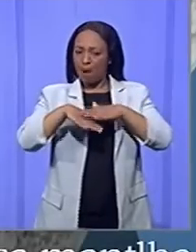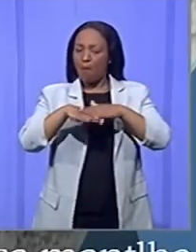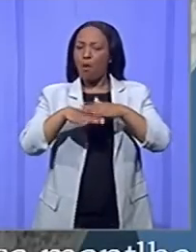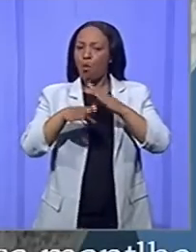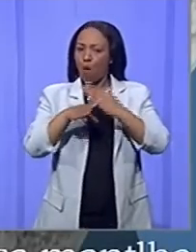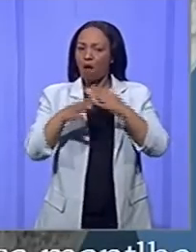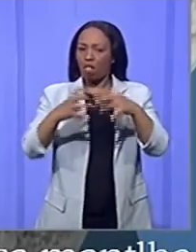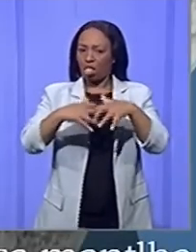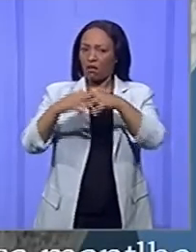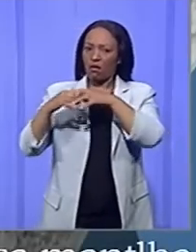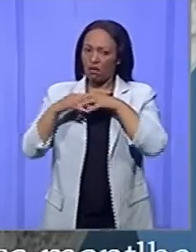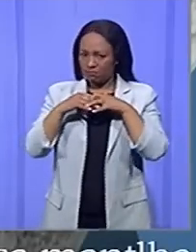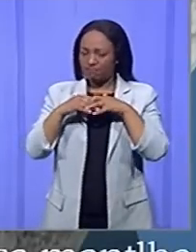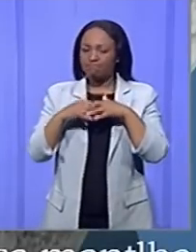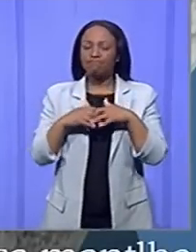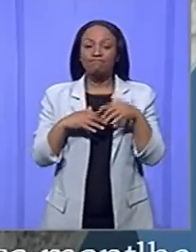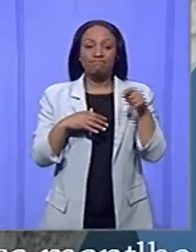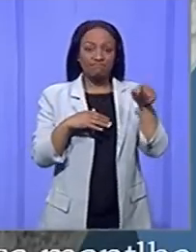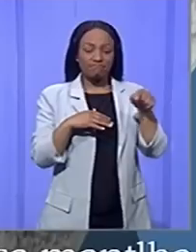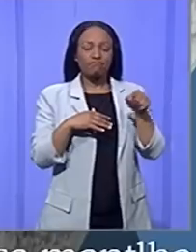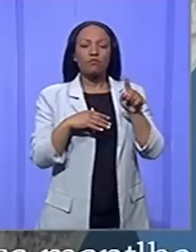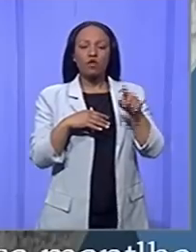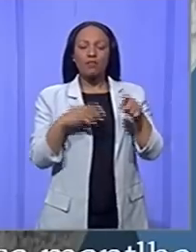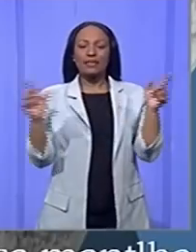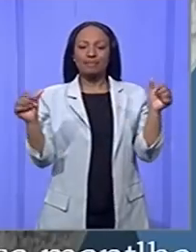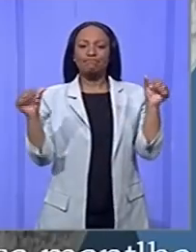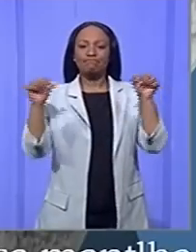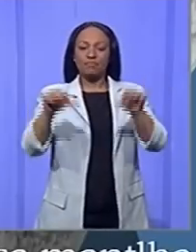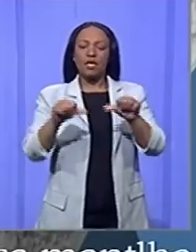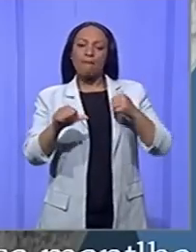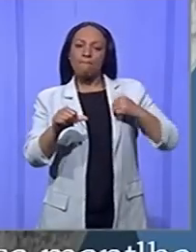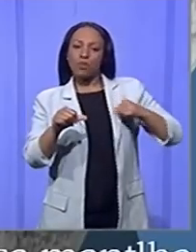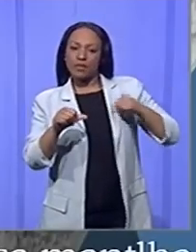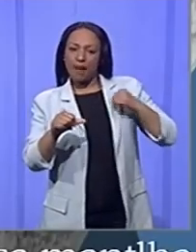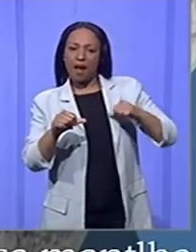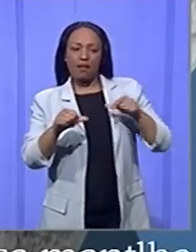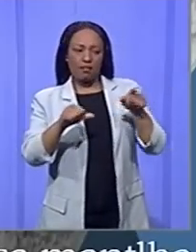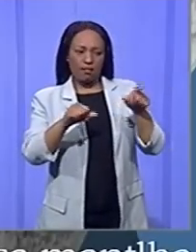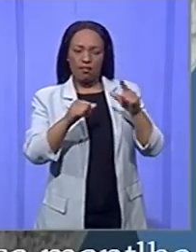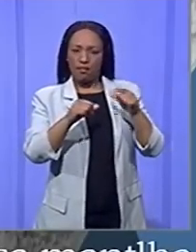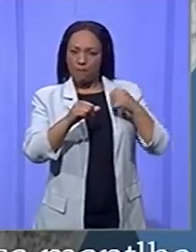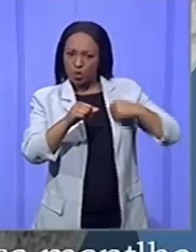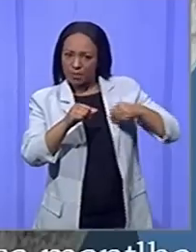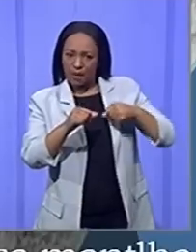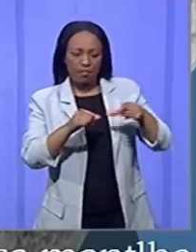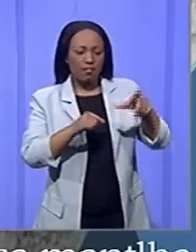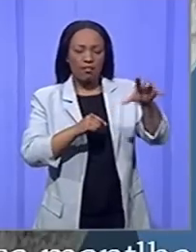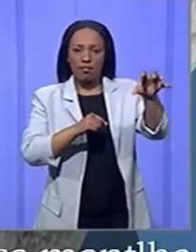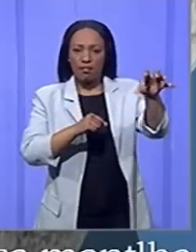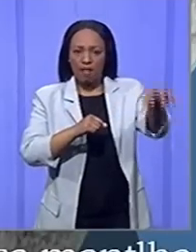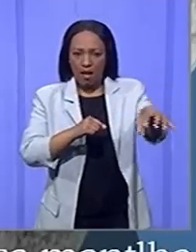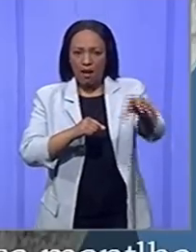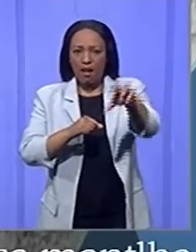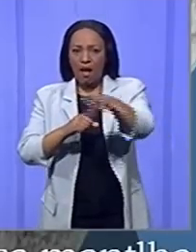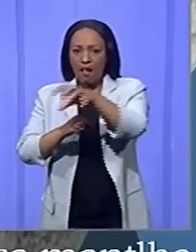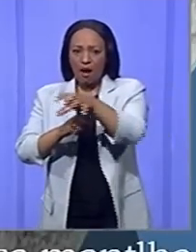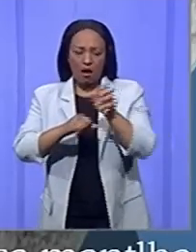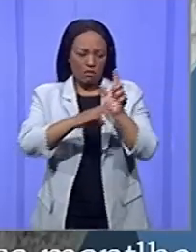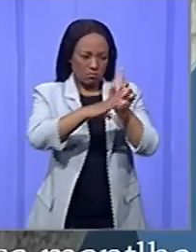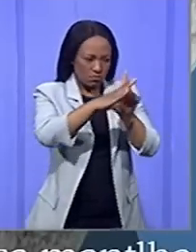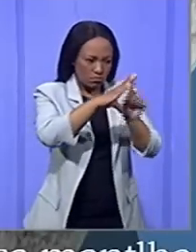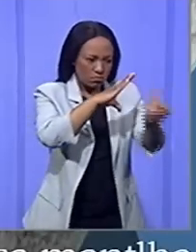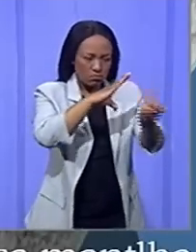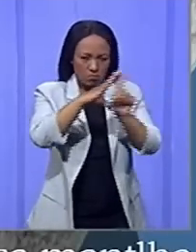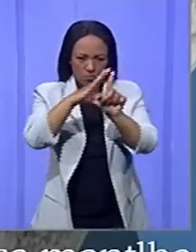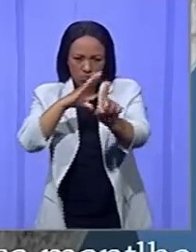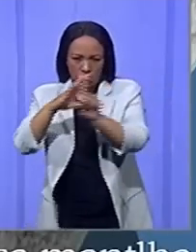rona re lo etsa di-skills audit hore batho ba ba thapilweng ba ba sebetsang mo dimasepaleng tsa rona ke batho ba ileng